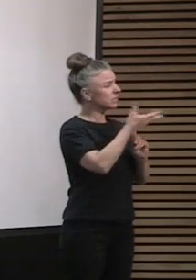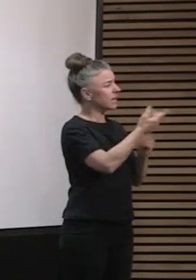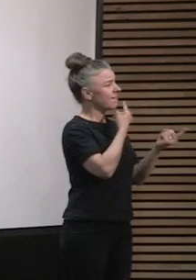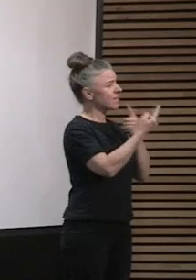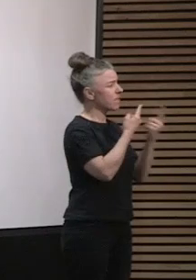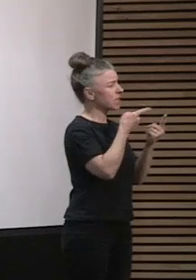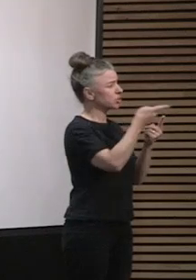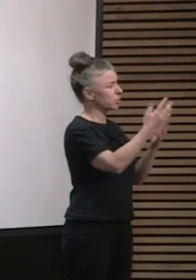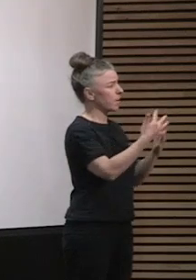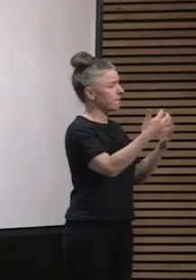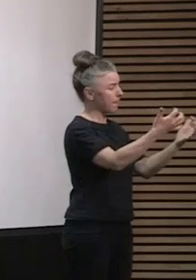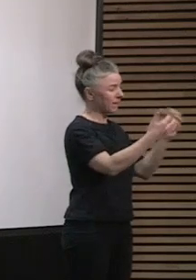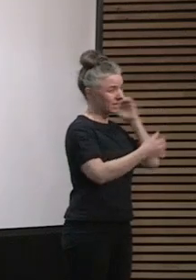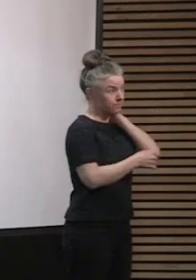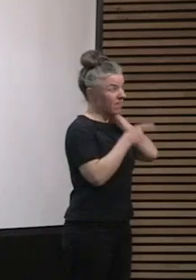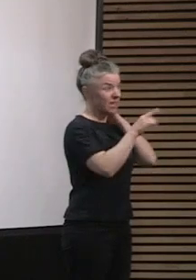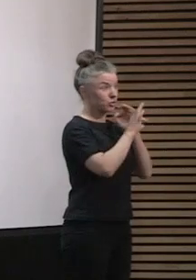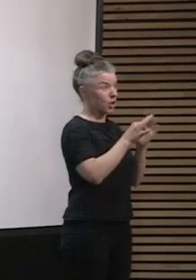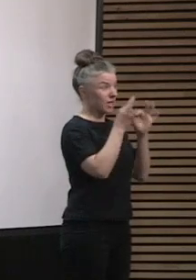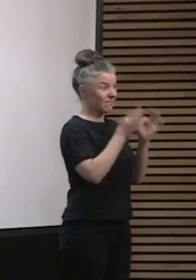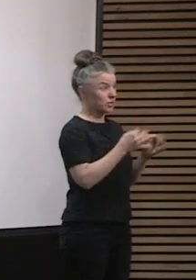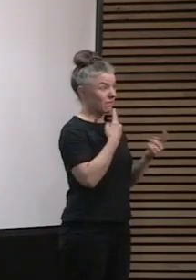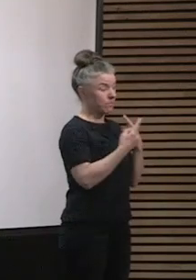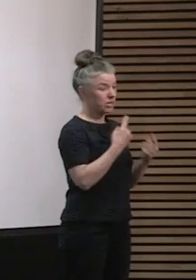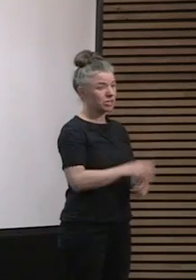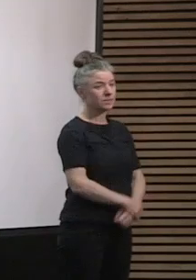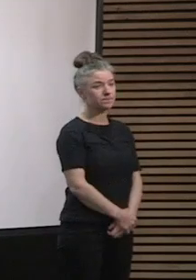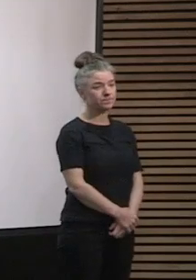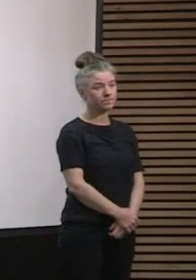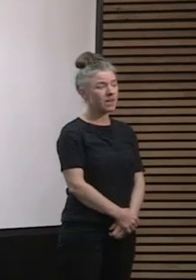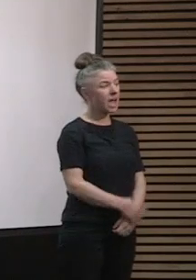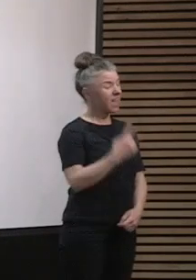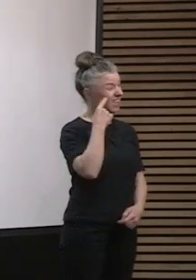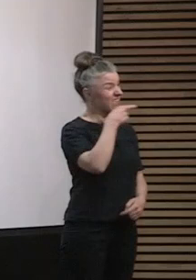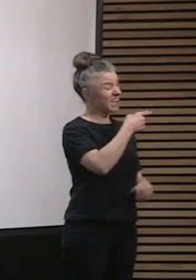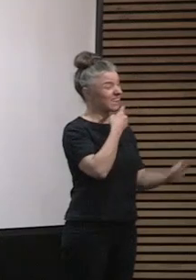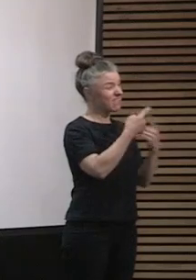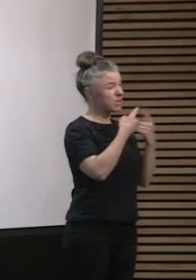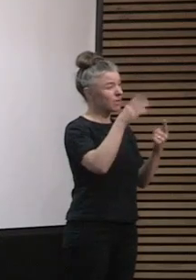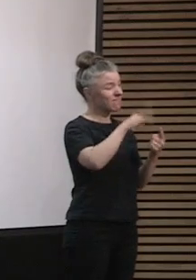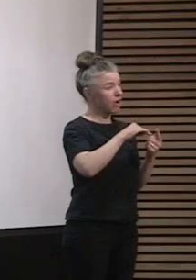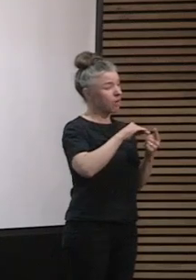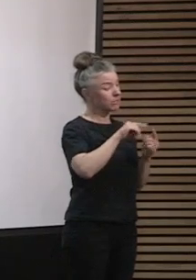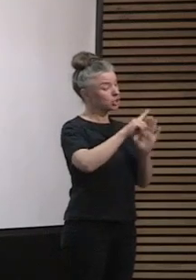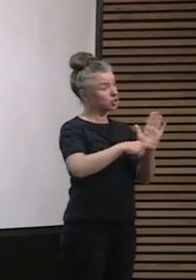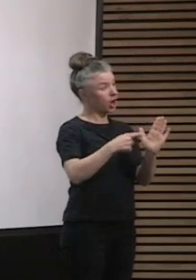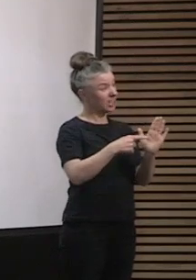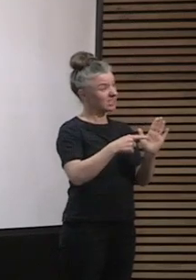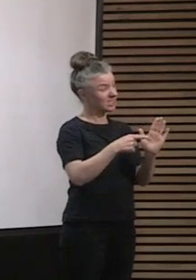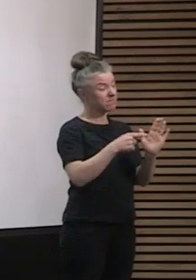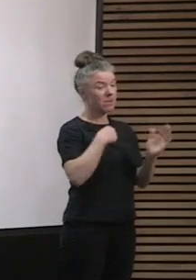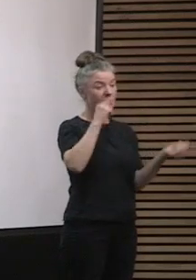I believe that he was reflecting information passed to him from a journalist, so perhaps we could ask the question equally on that side as